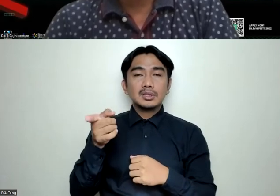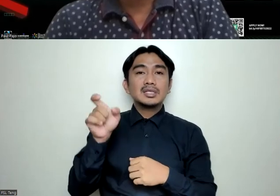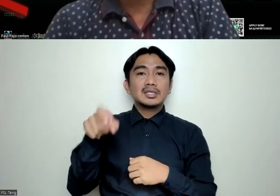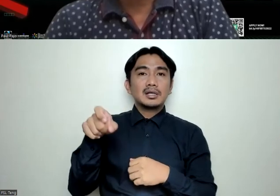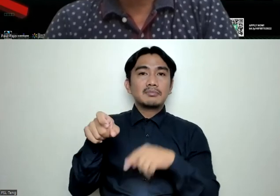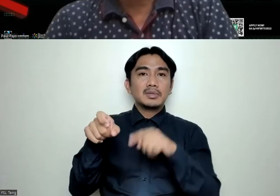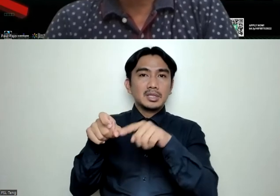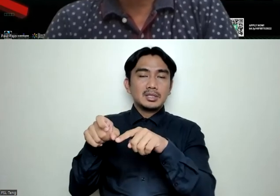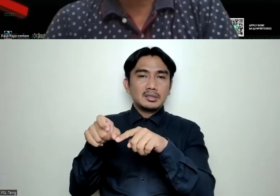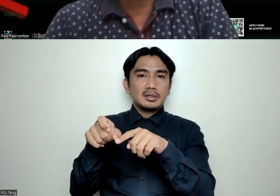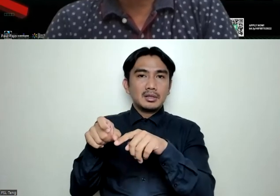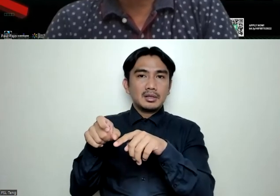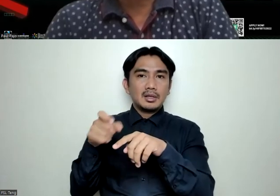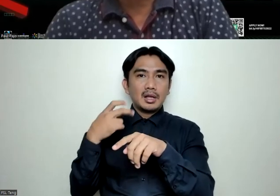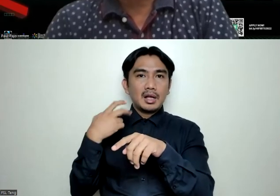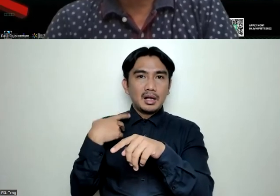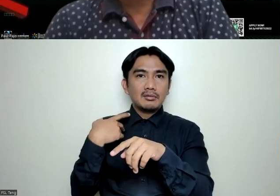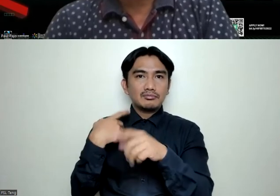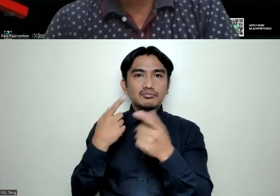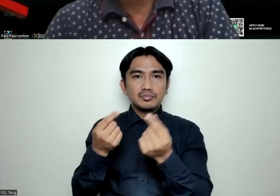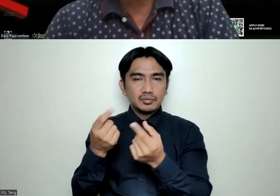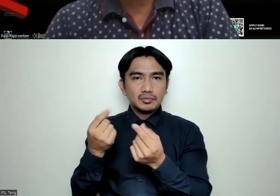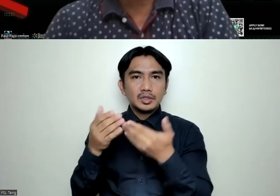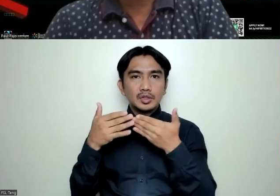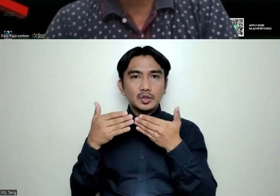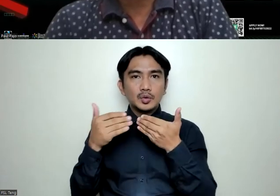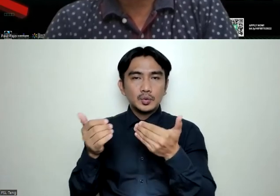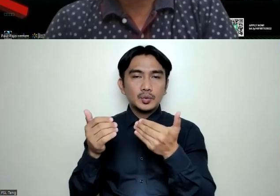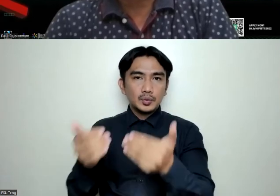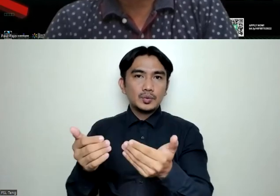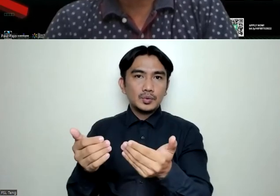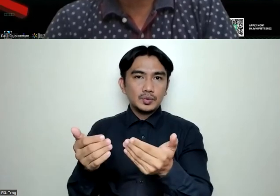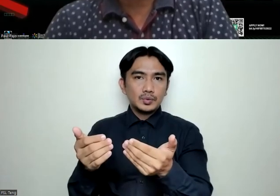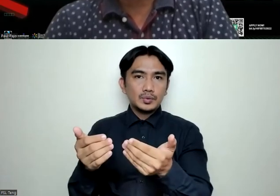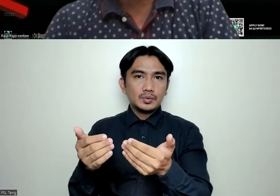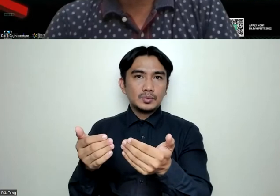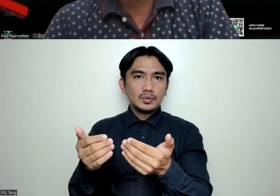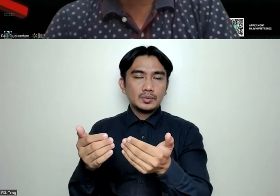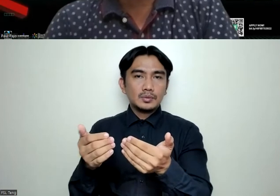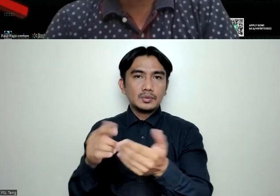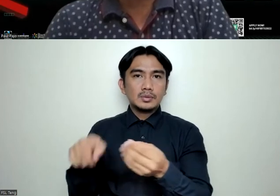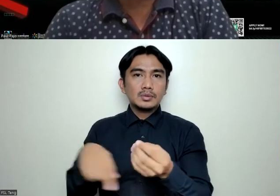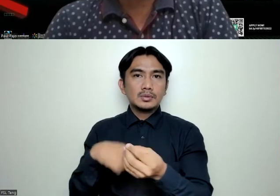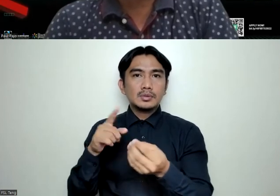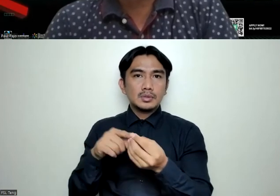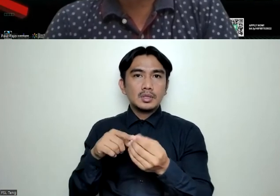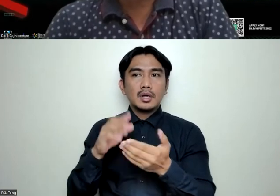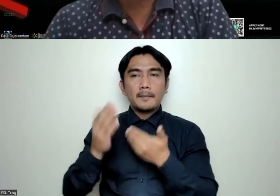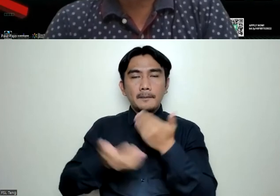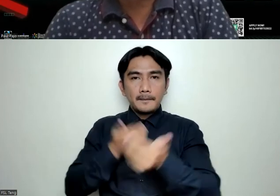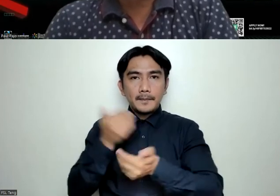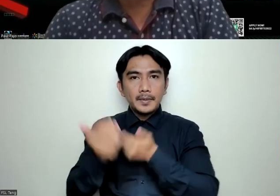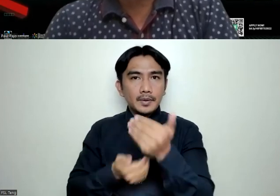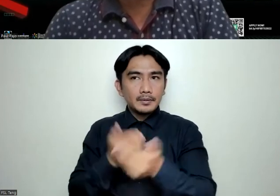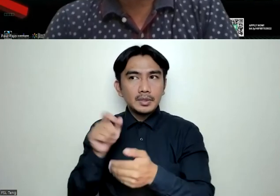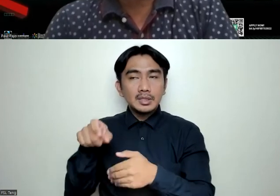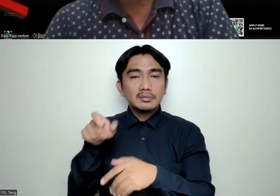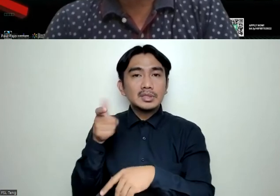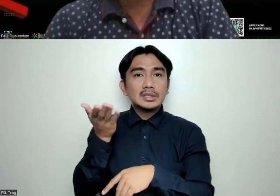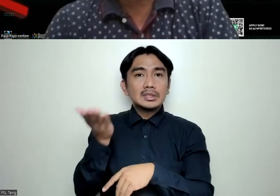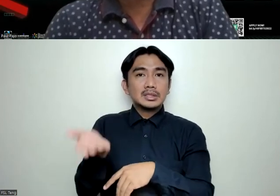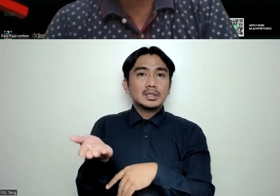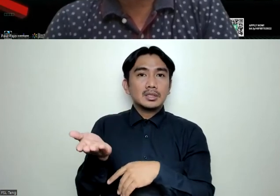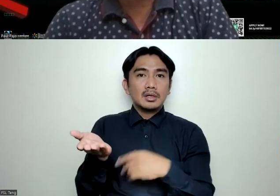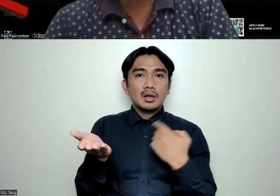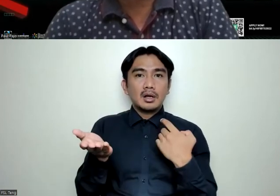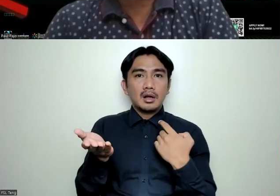unang-unang nagpa-practice ng sustainability, because they are DNR in terms of their operations, and sila din dapat yung mag-walk